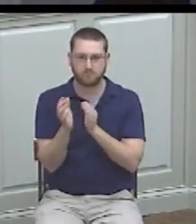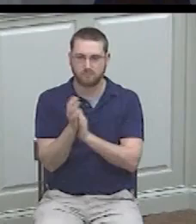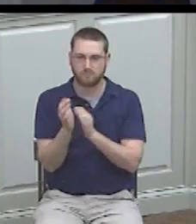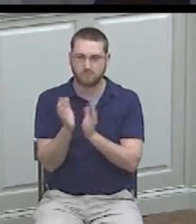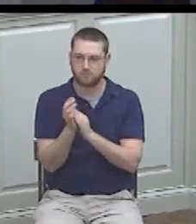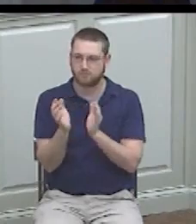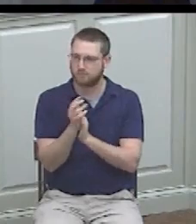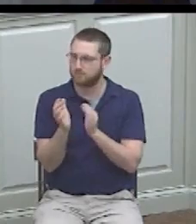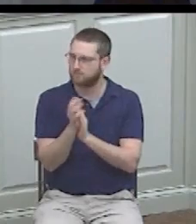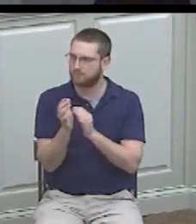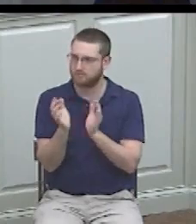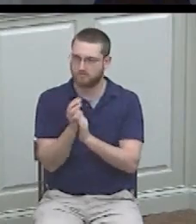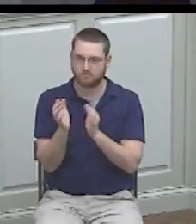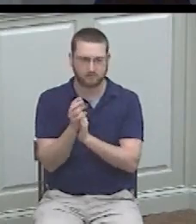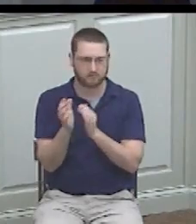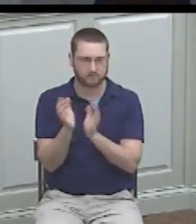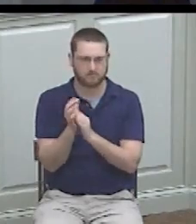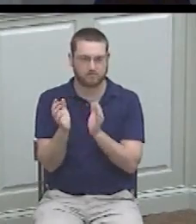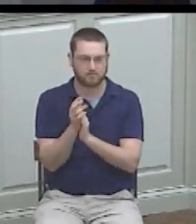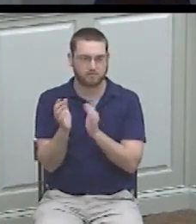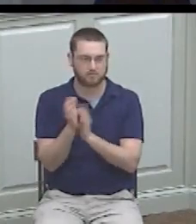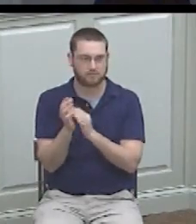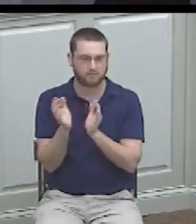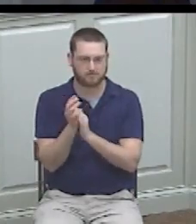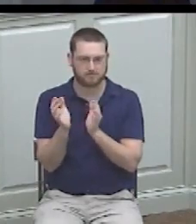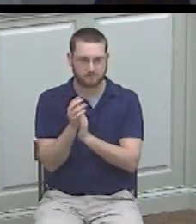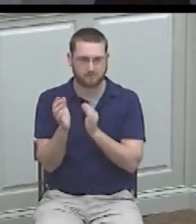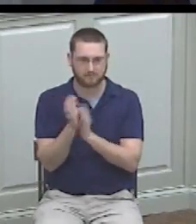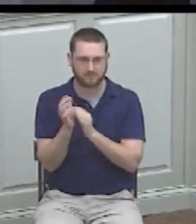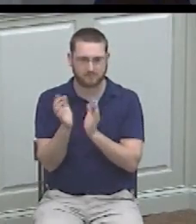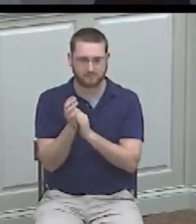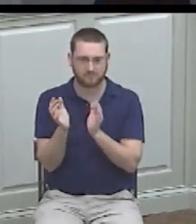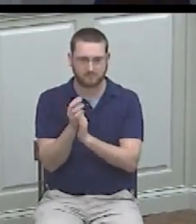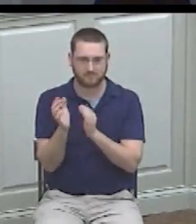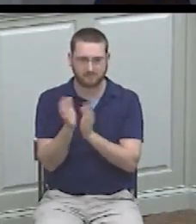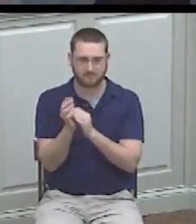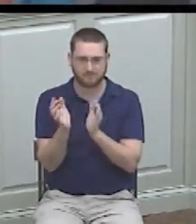You're welcome. Would you like to say a few words?